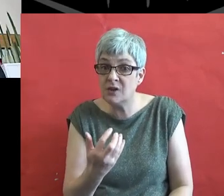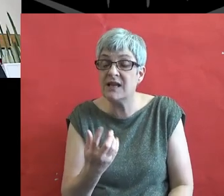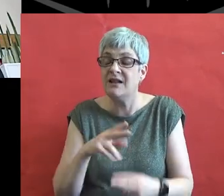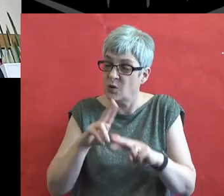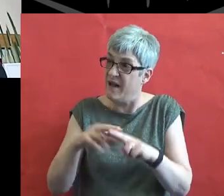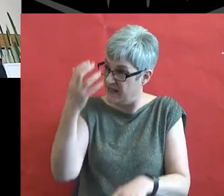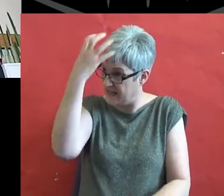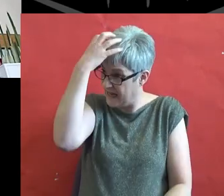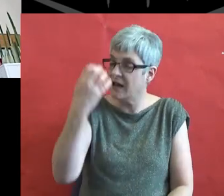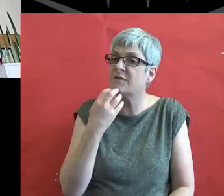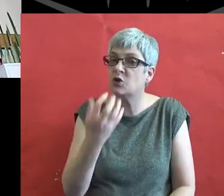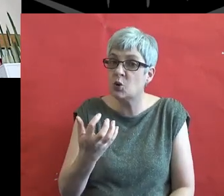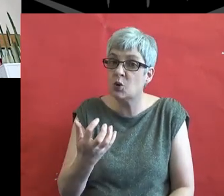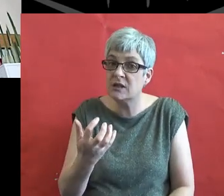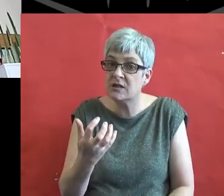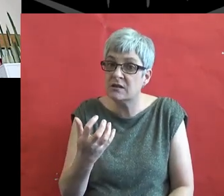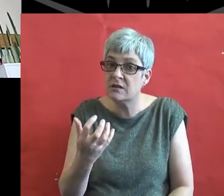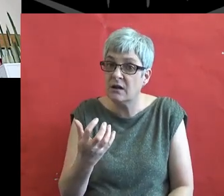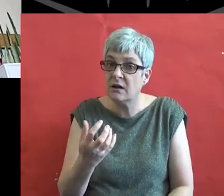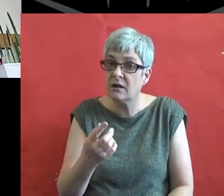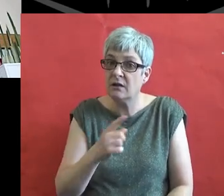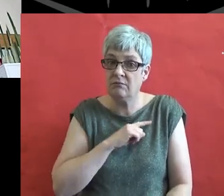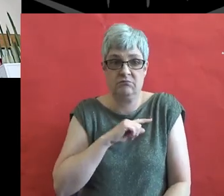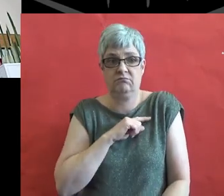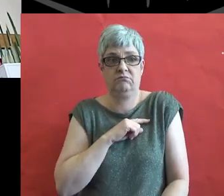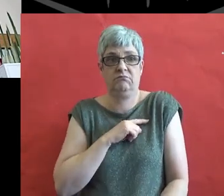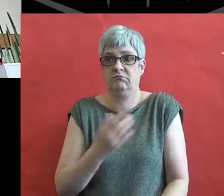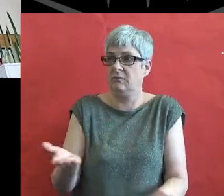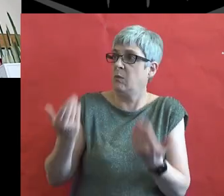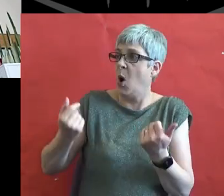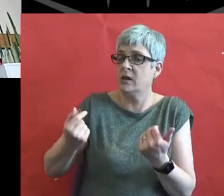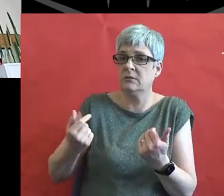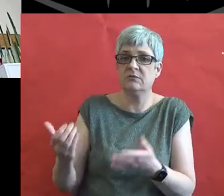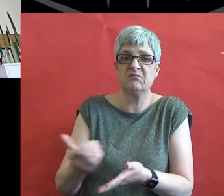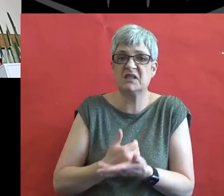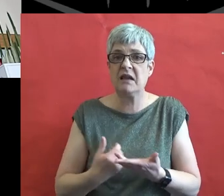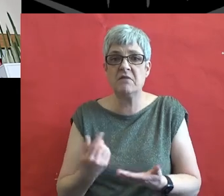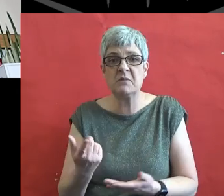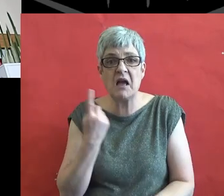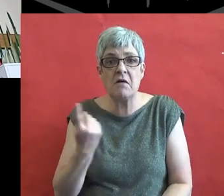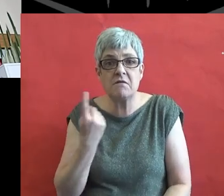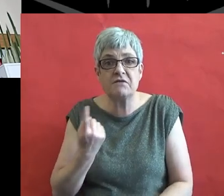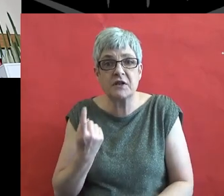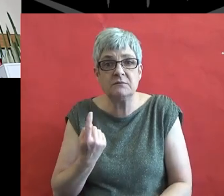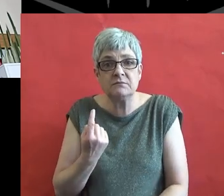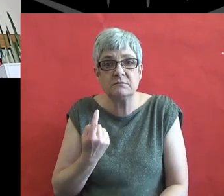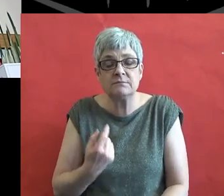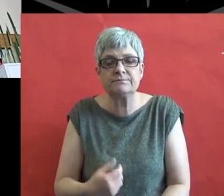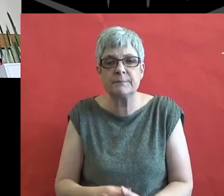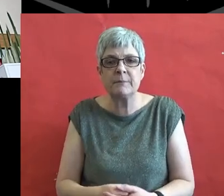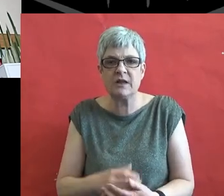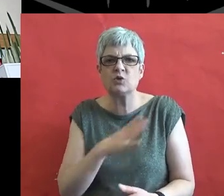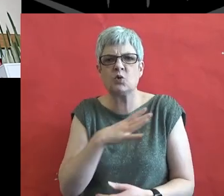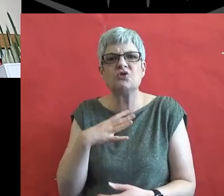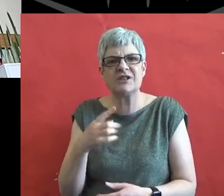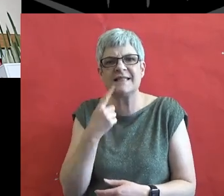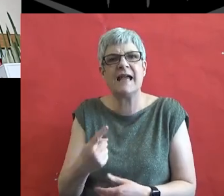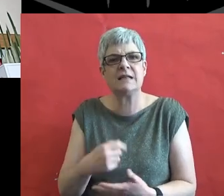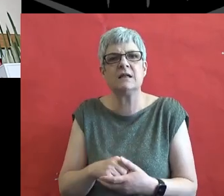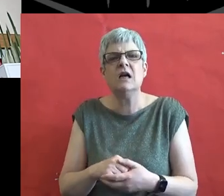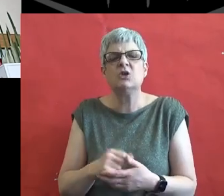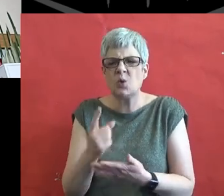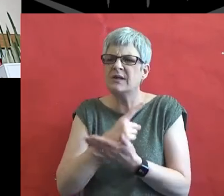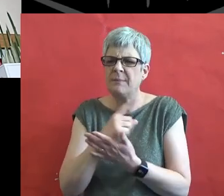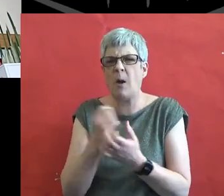Roman soldiers, then come on, let him save himself. And again, it's about power, isn't